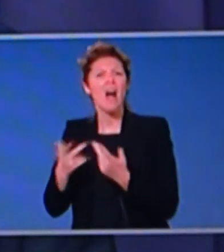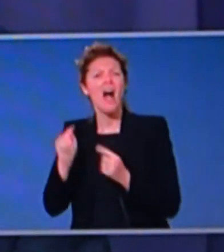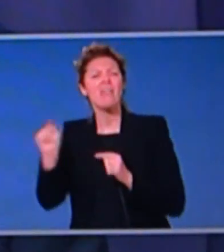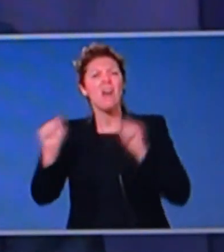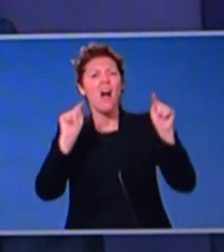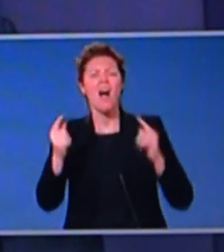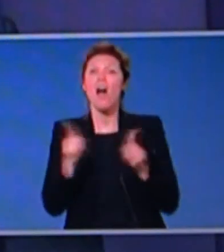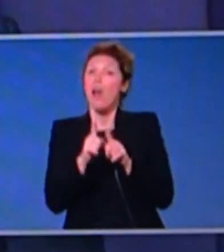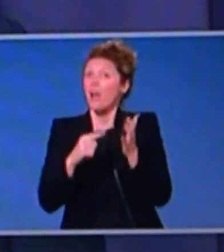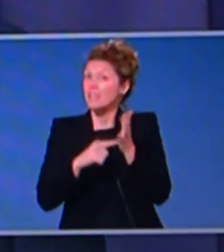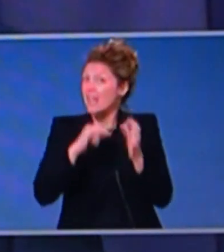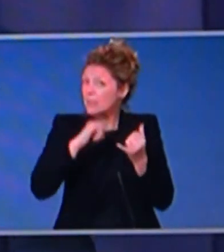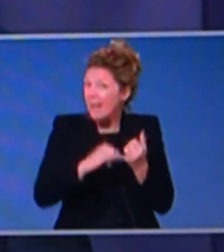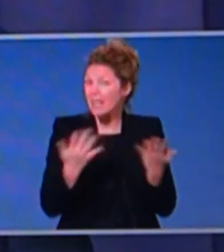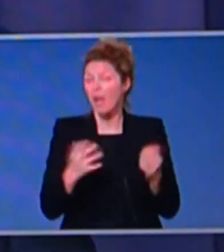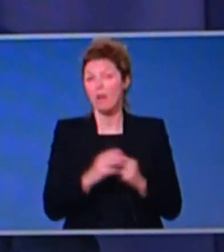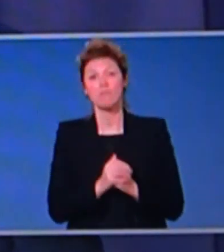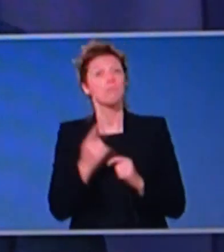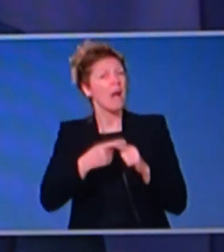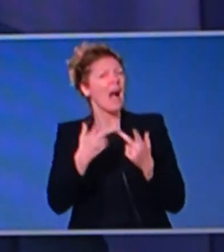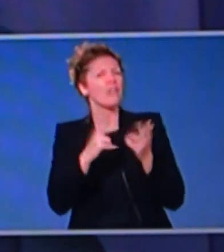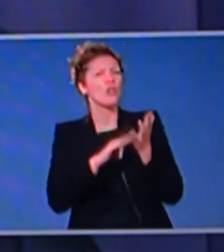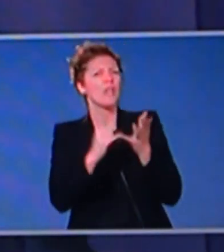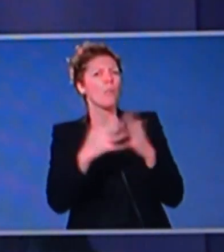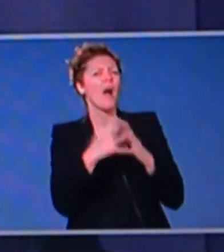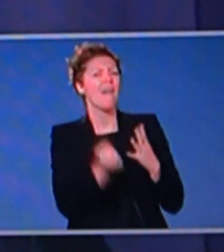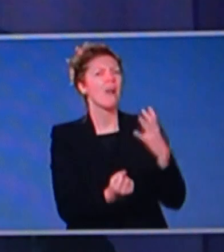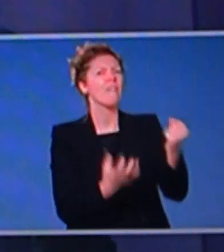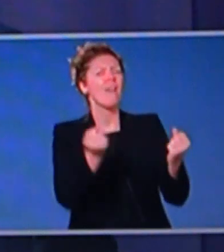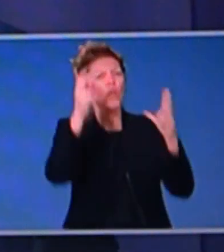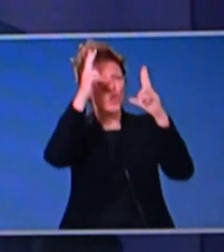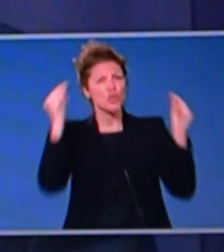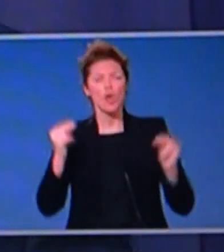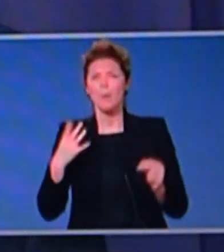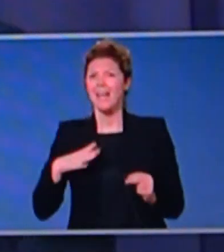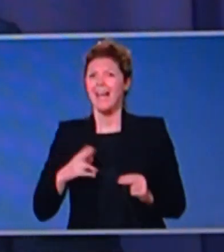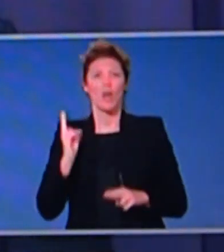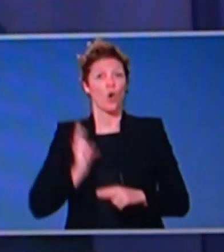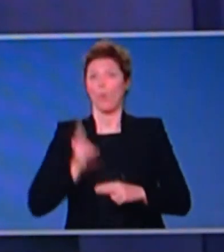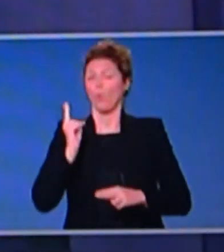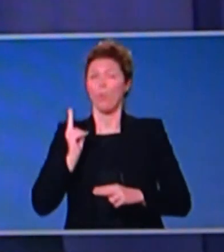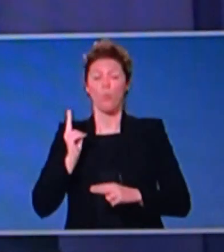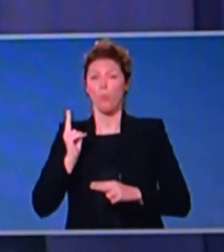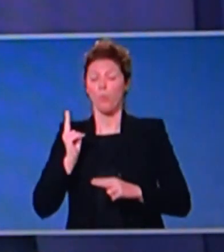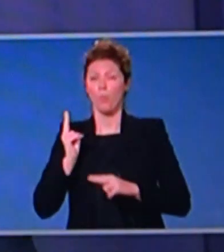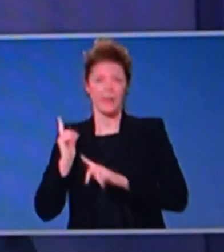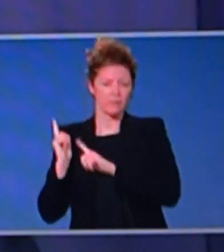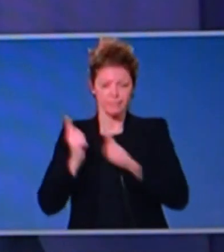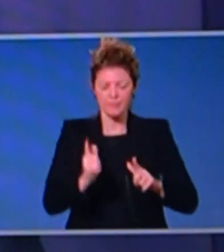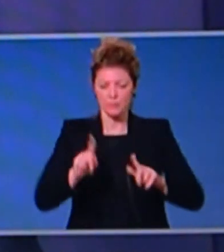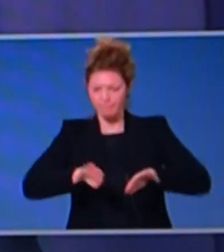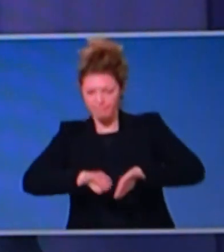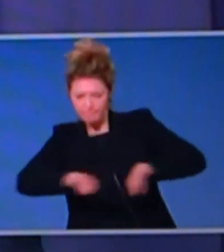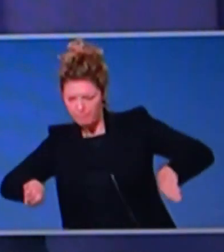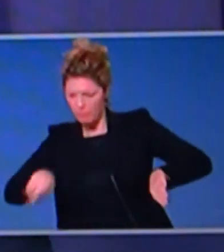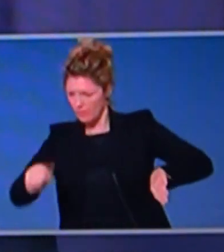of Tasmania or in New South Wales or other places, being able to move as quickly as you can to separate those who have the